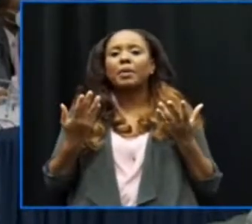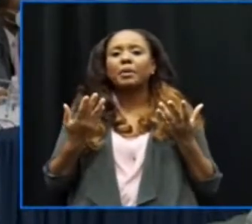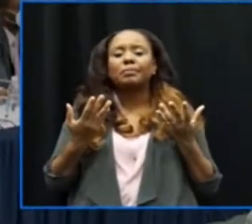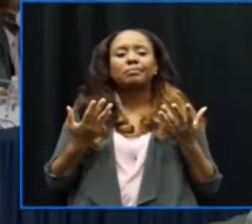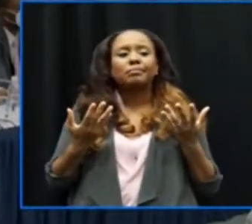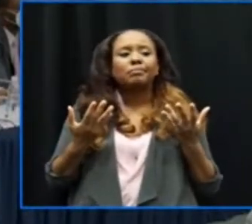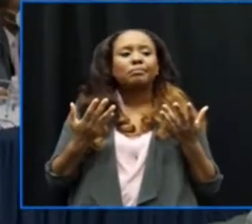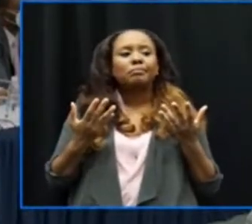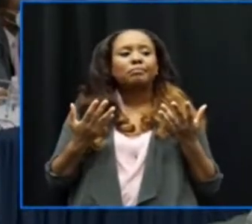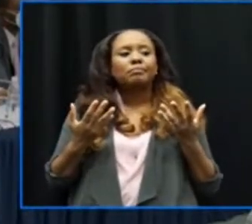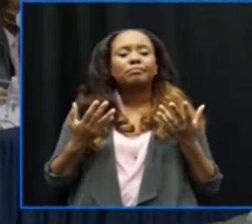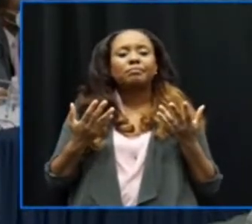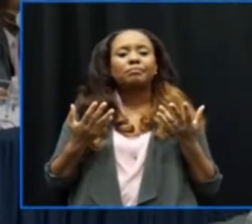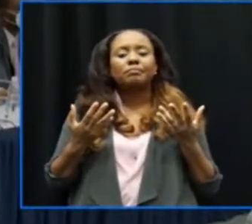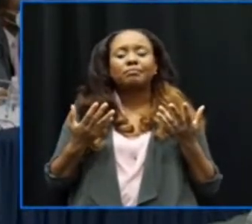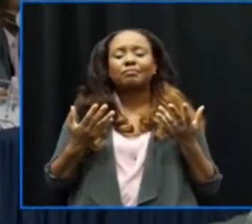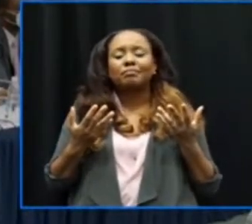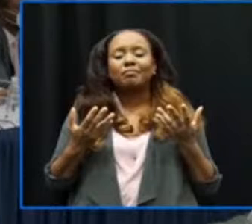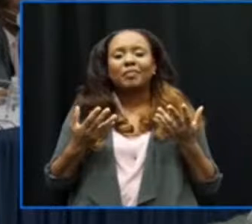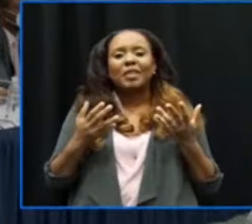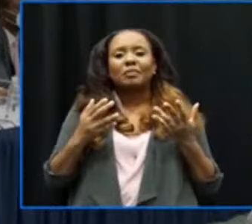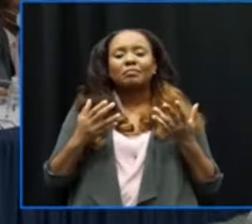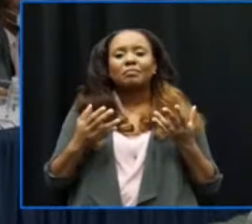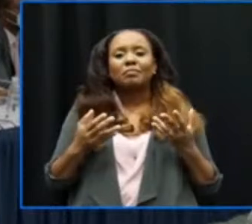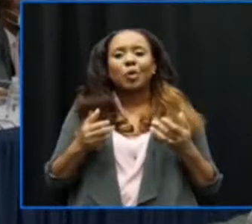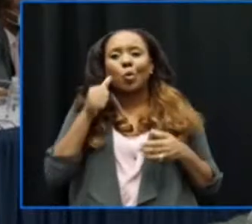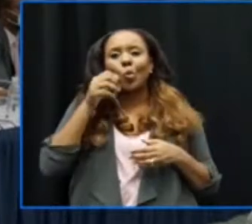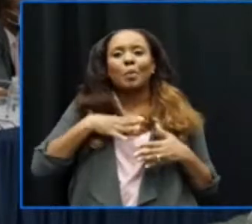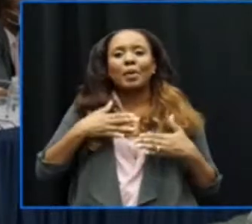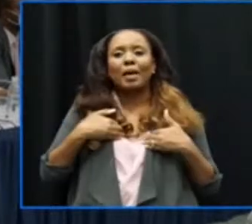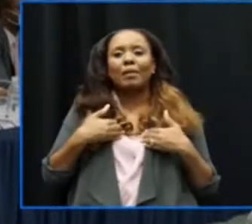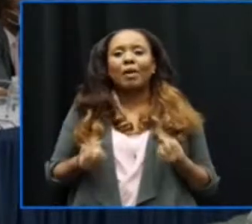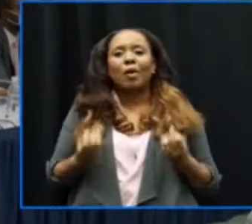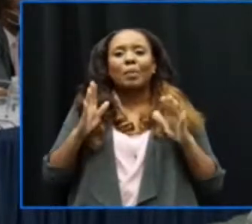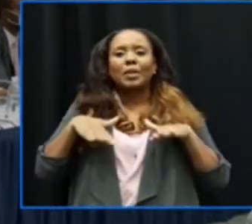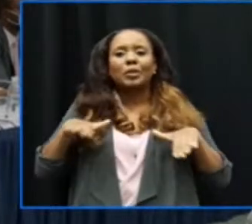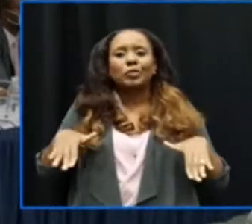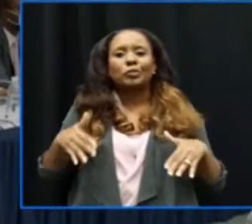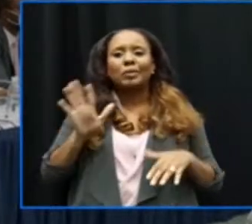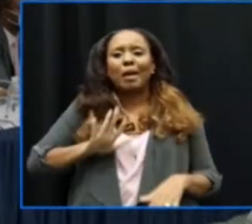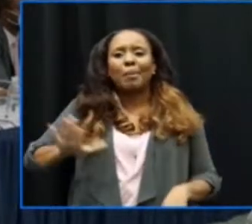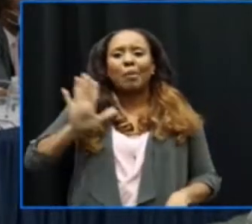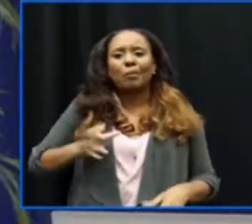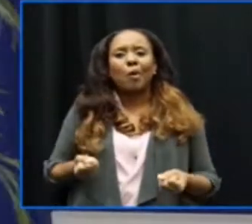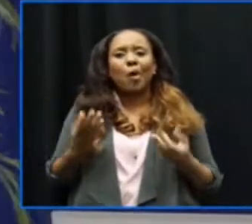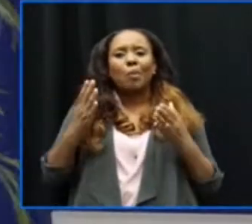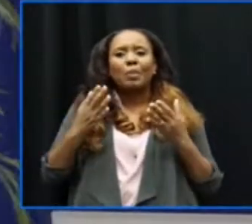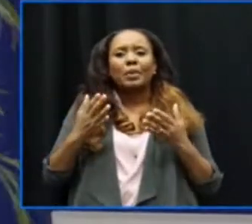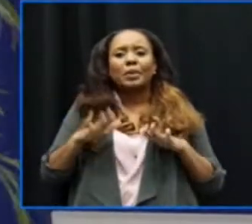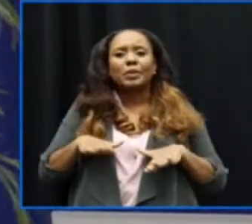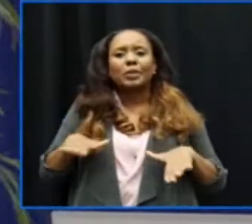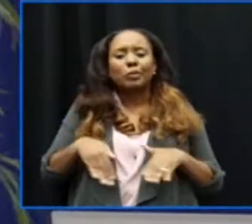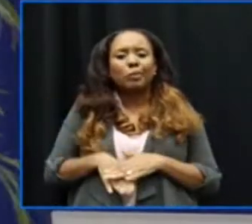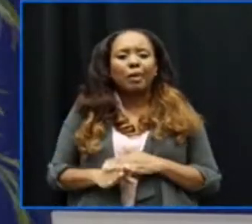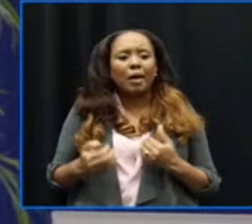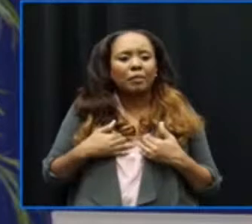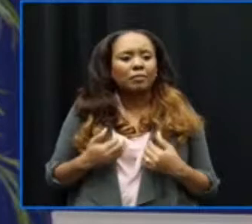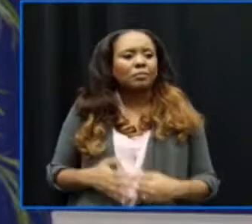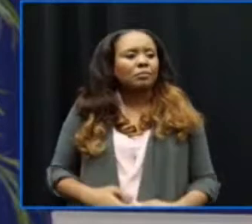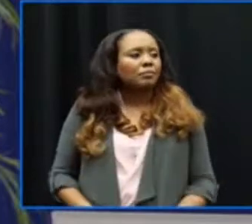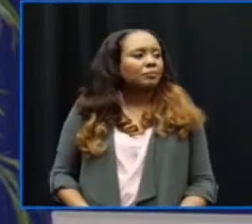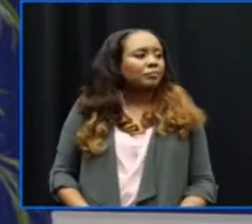2 signs there, 1 and then 2, average of 1.5. Well, it's about 1.7, a little under 1.7. Do you know what the number was